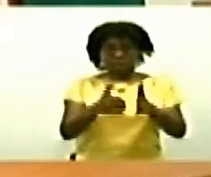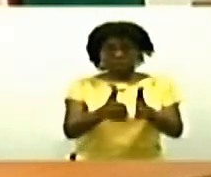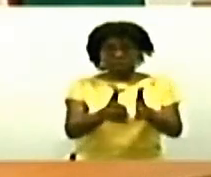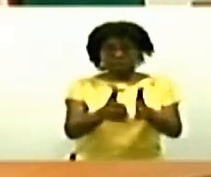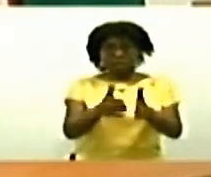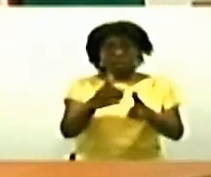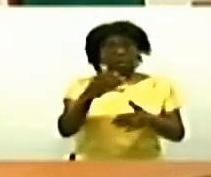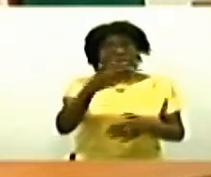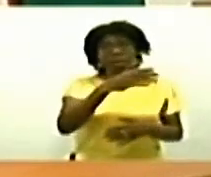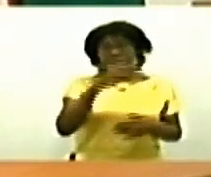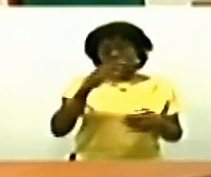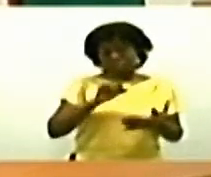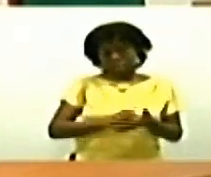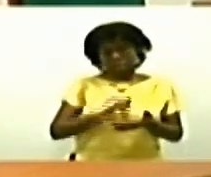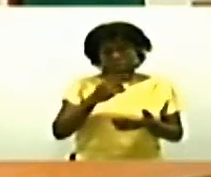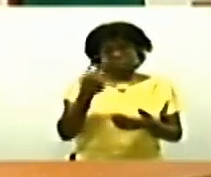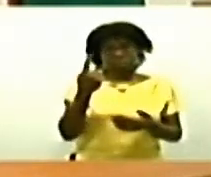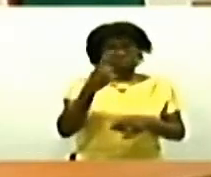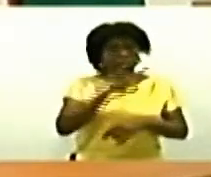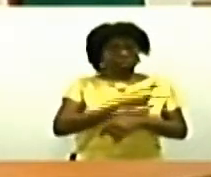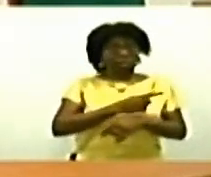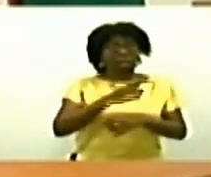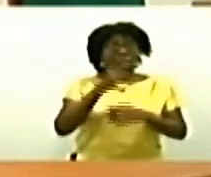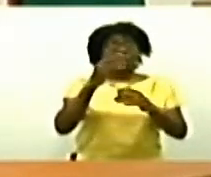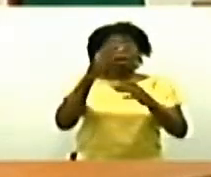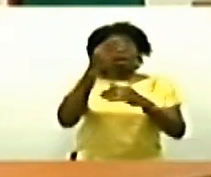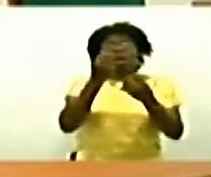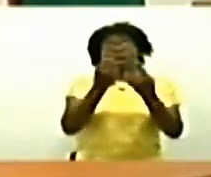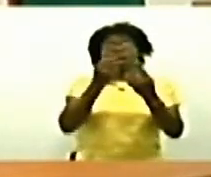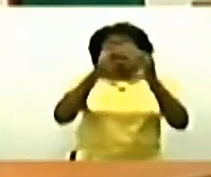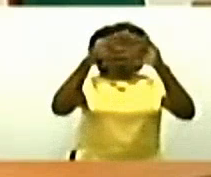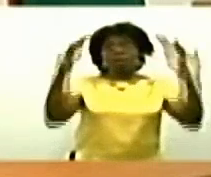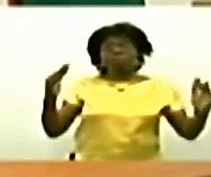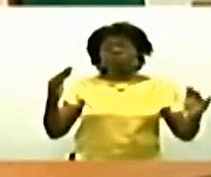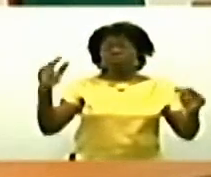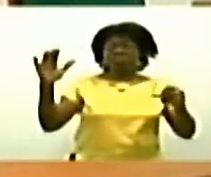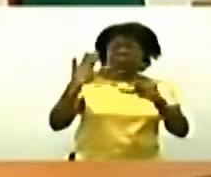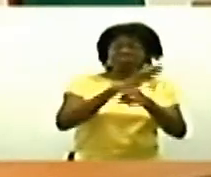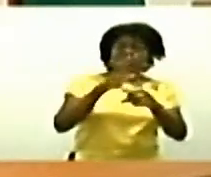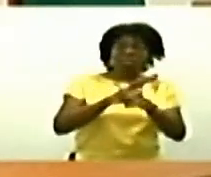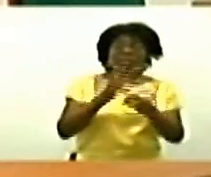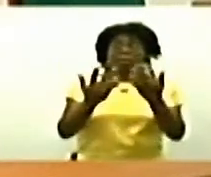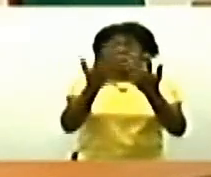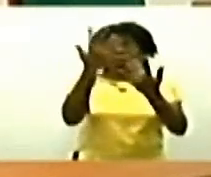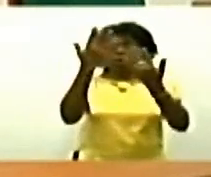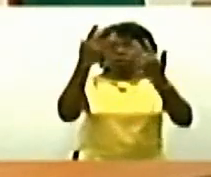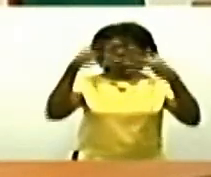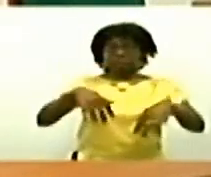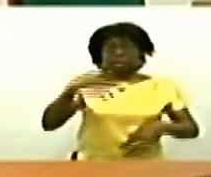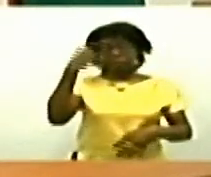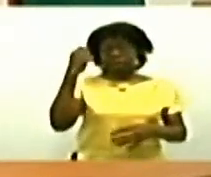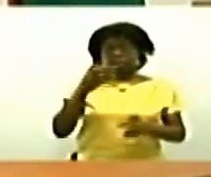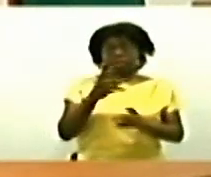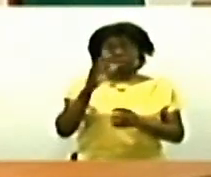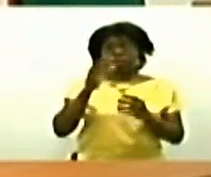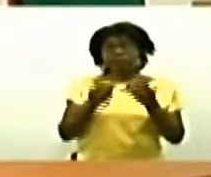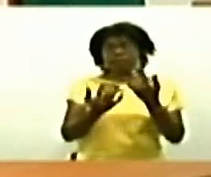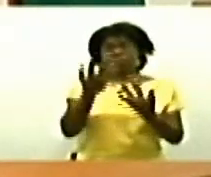the fire engine couldn't find the owner of the derelict vehicle. So we have some significant